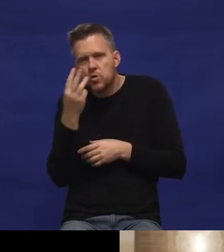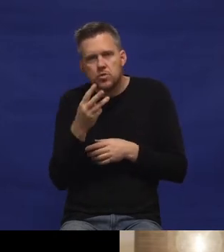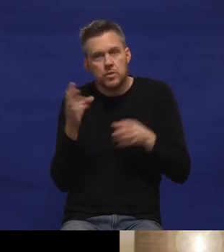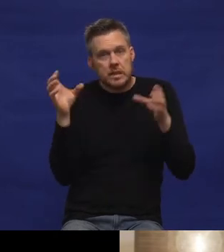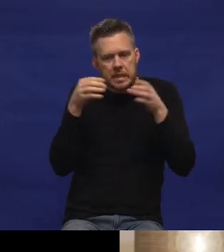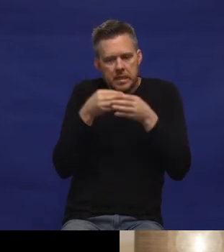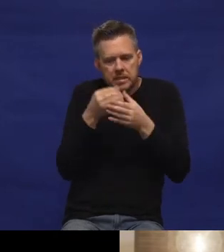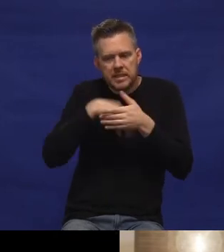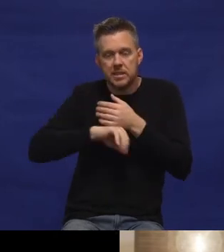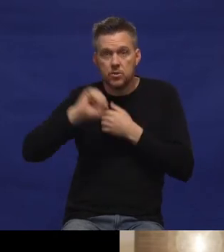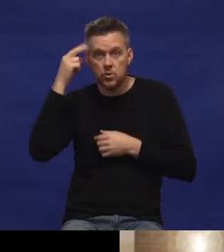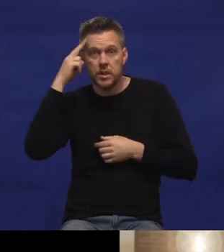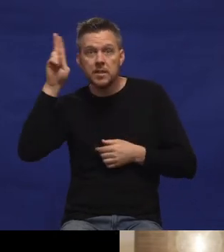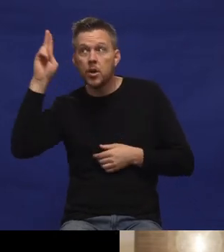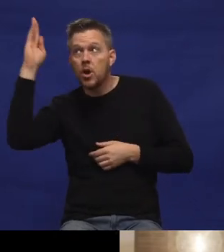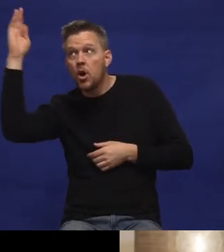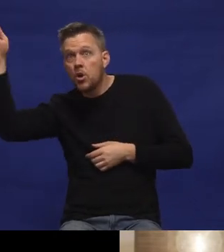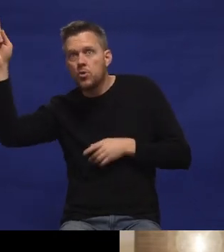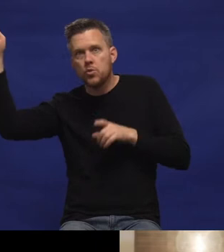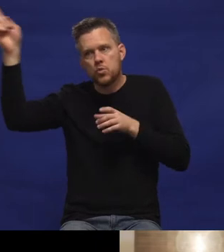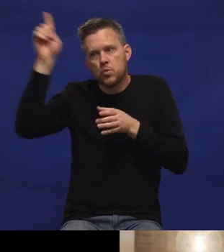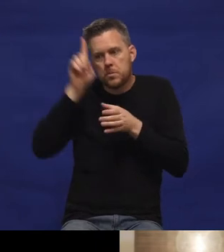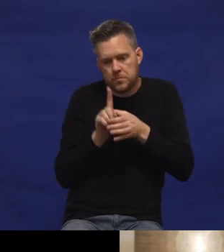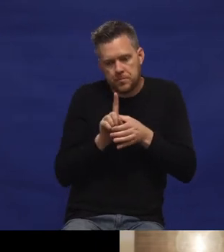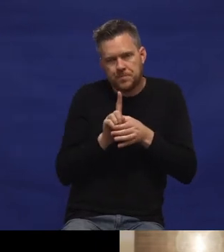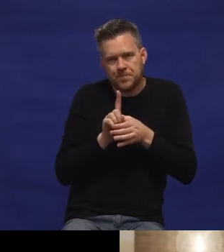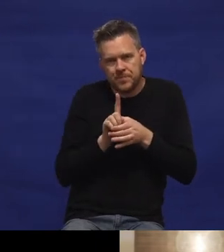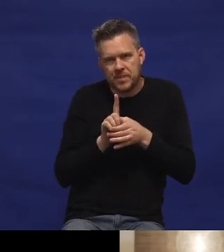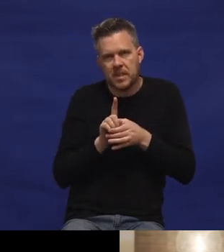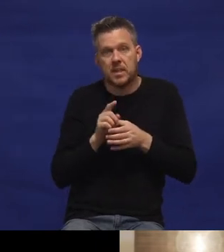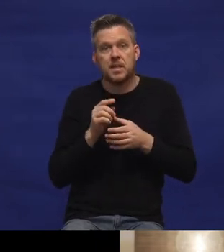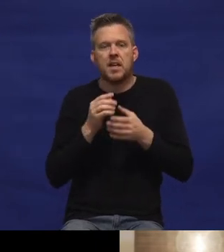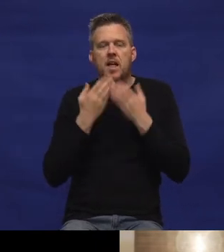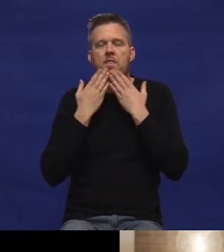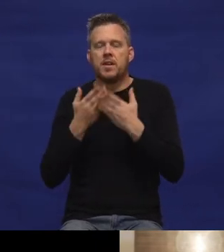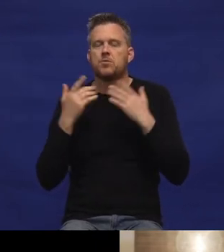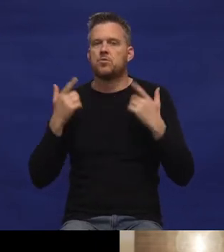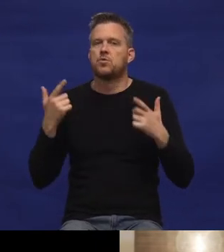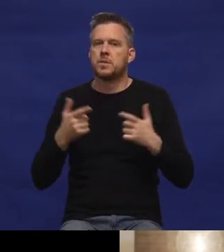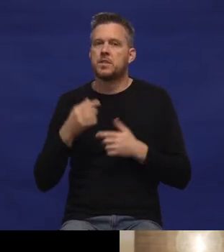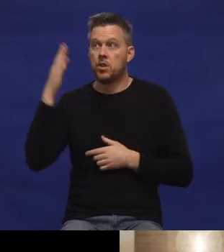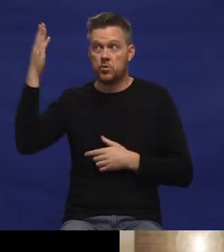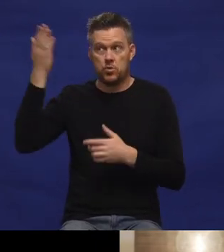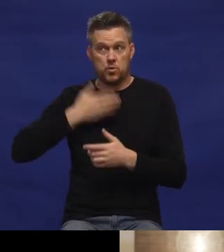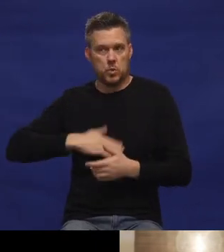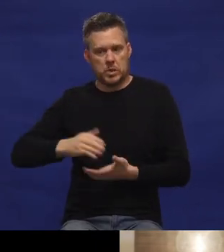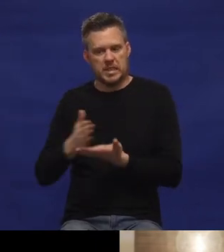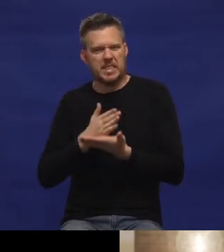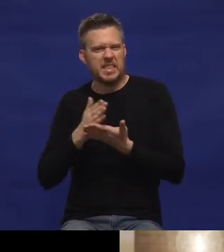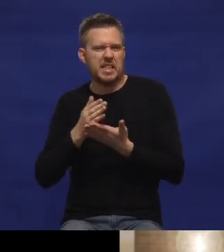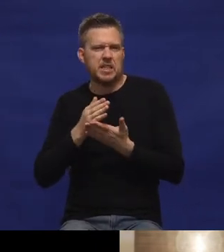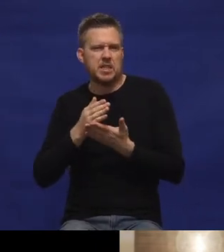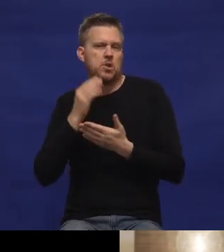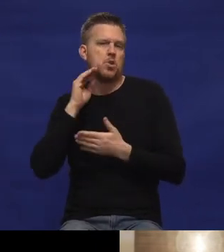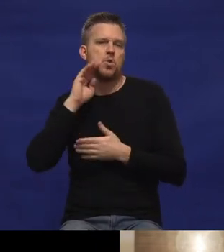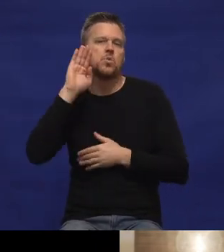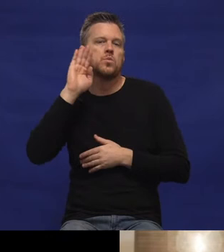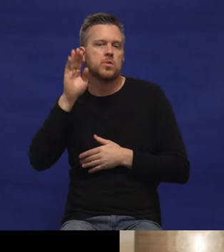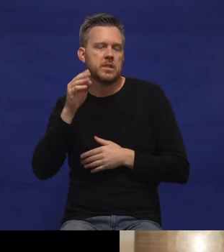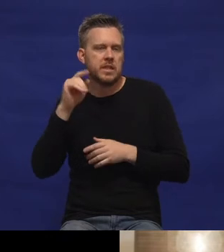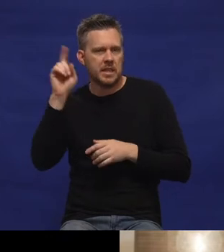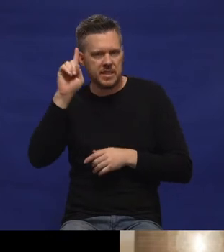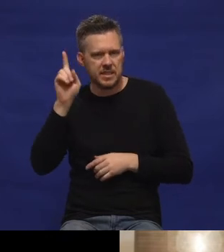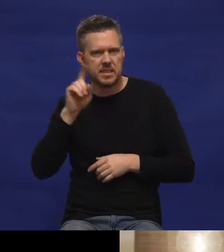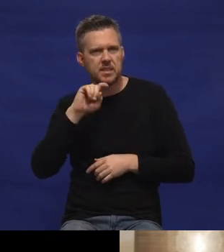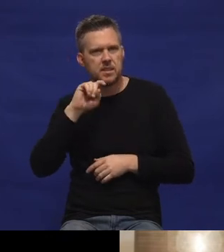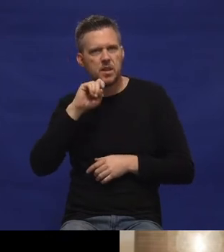or three are gathered in your name, you are right here with us. And I thank you so much that you want to share a word today that's